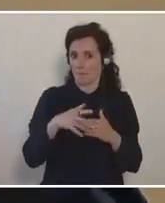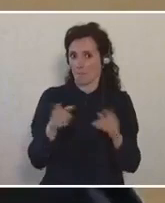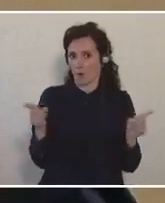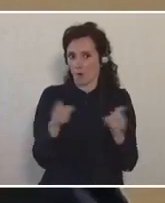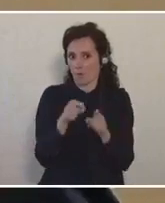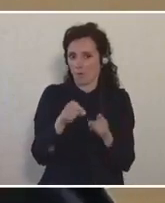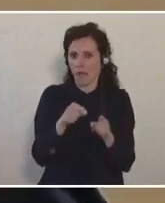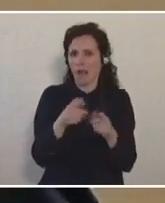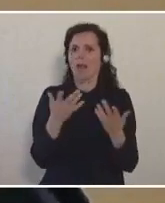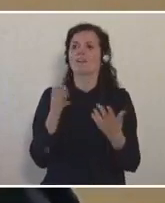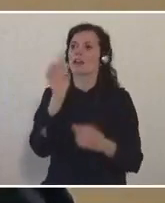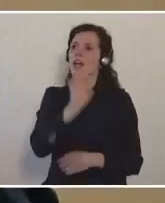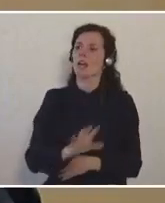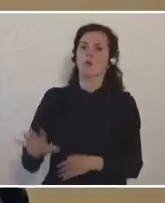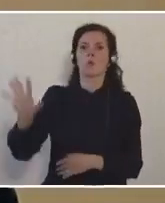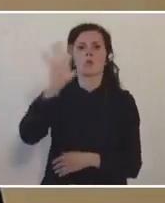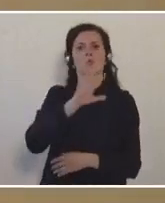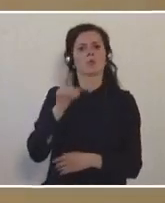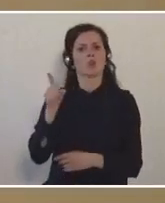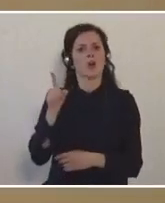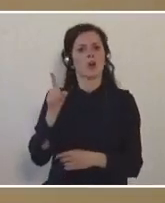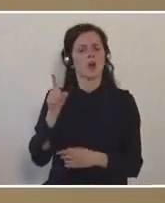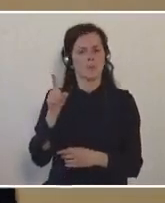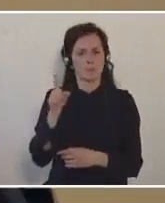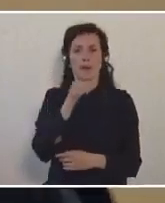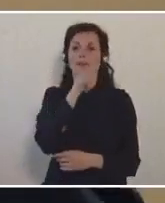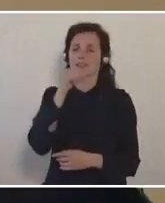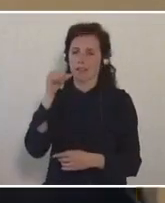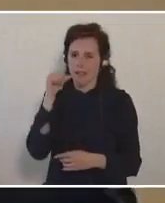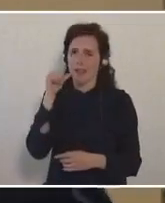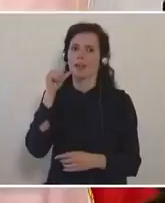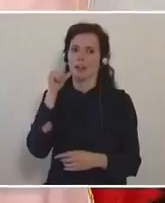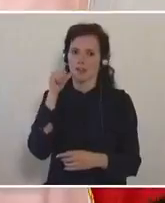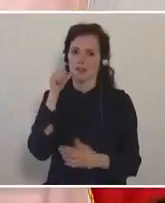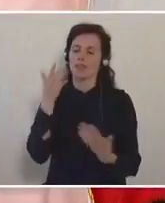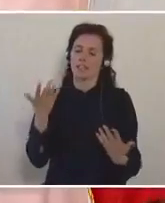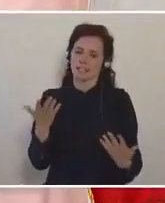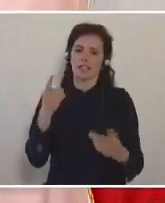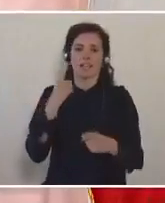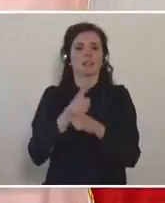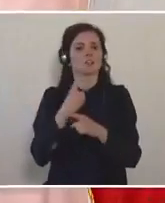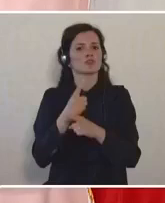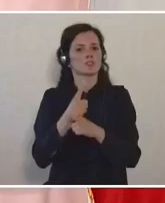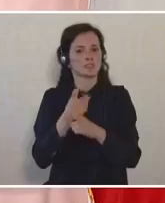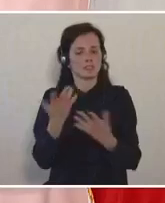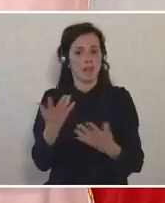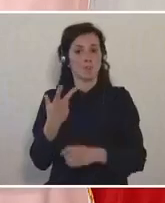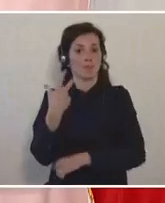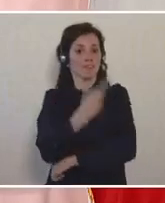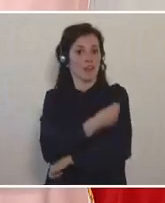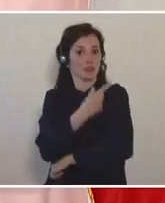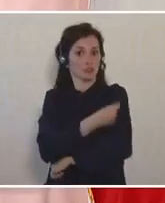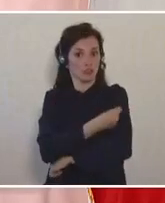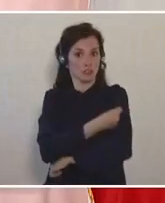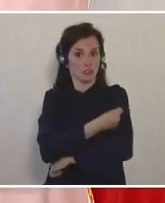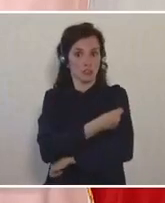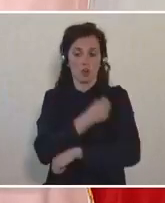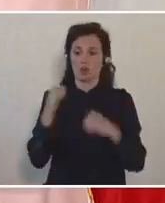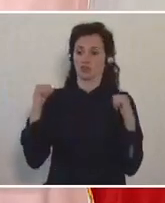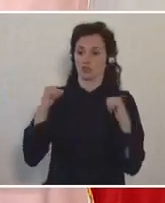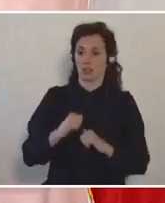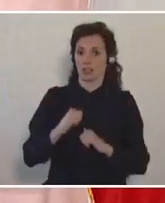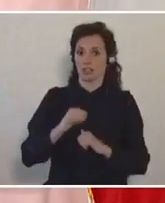Does that pattern change, and should it change? Thank you. Please, Ursula, you start. Yes, it has